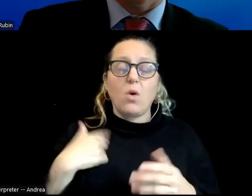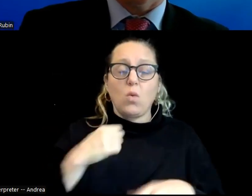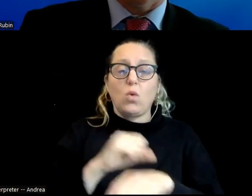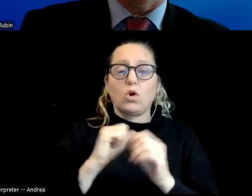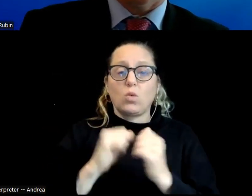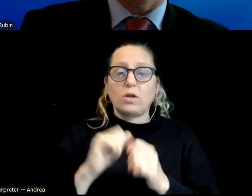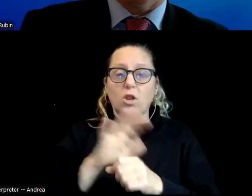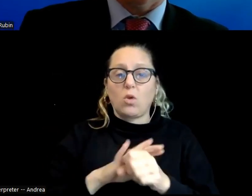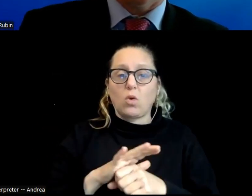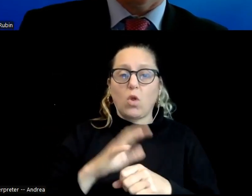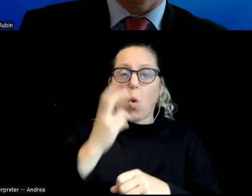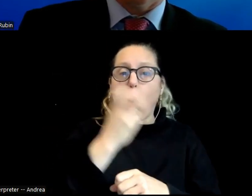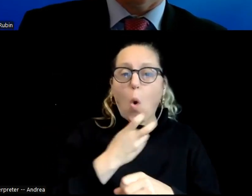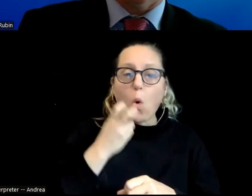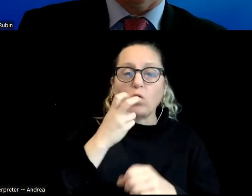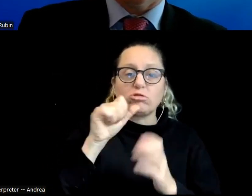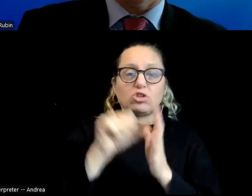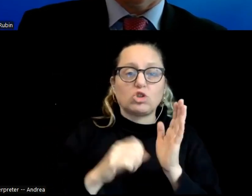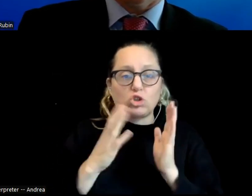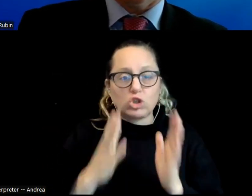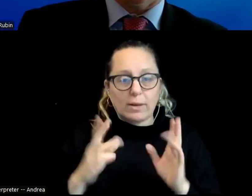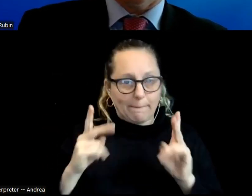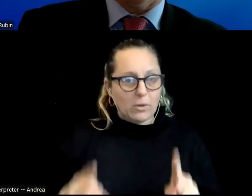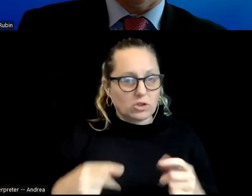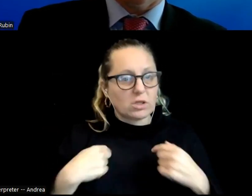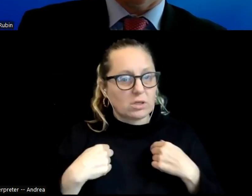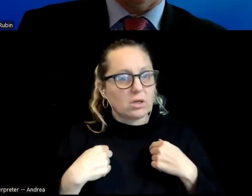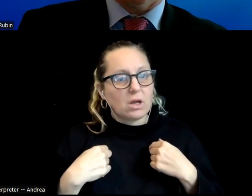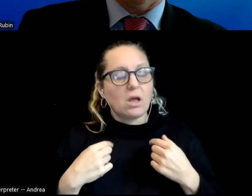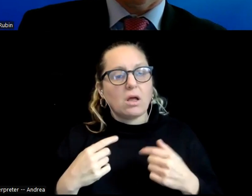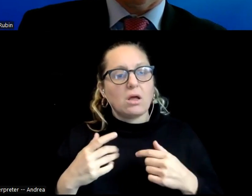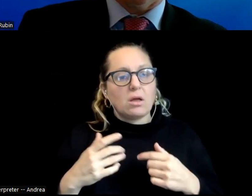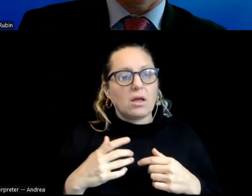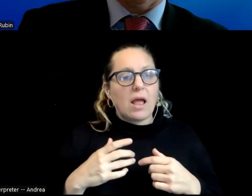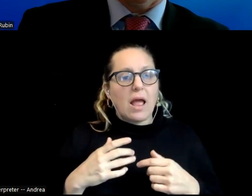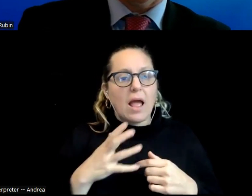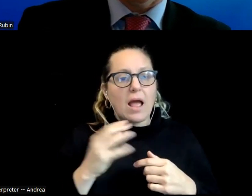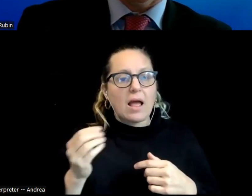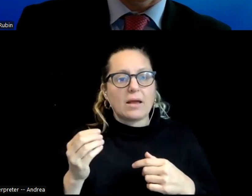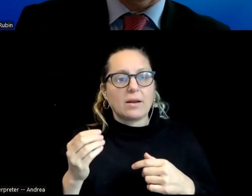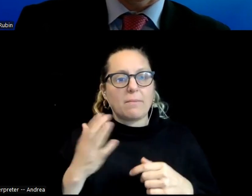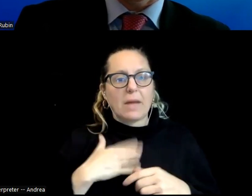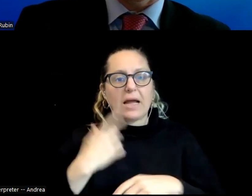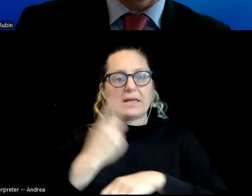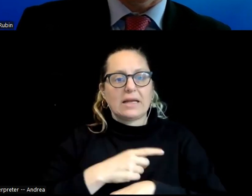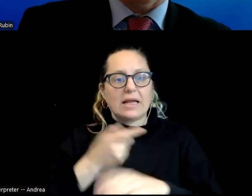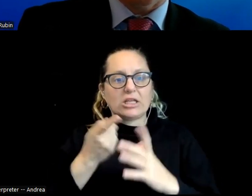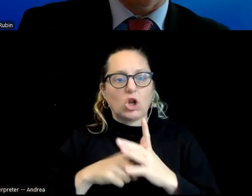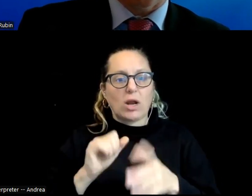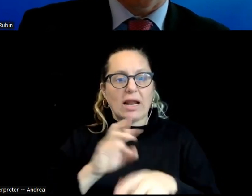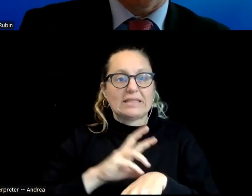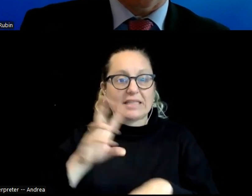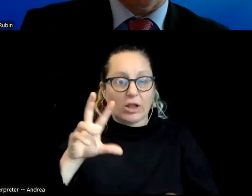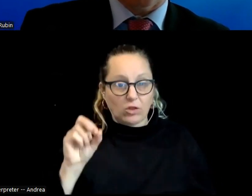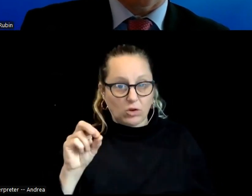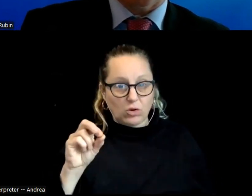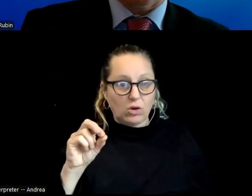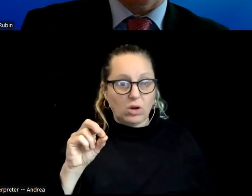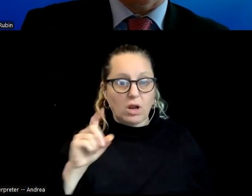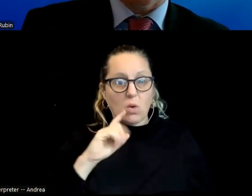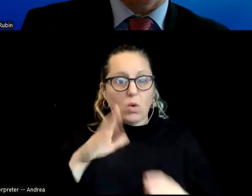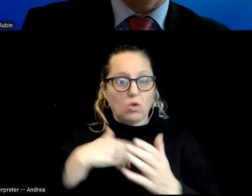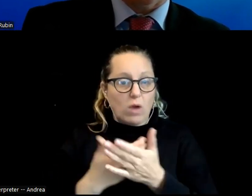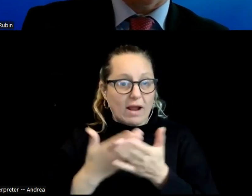local oral surgeon in the area. And my day started at 6:30 while I would get